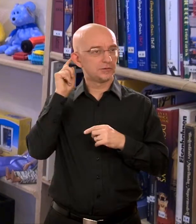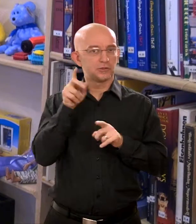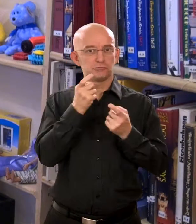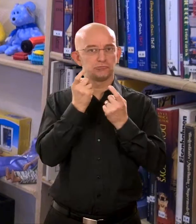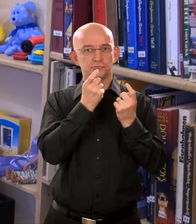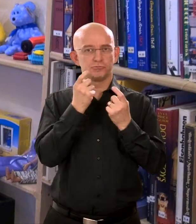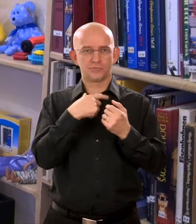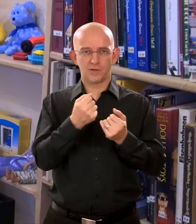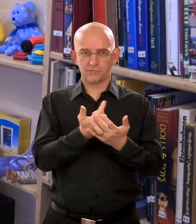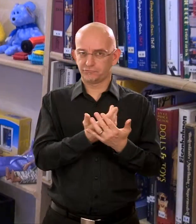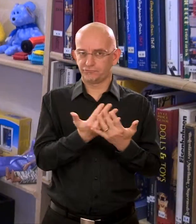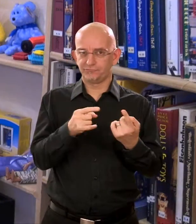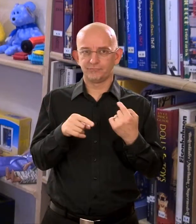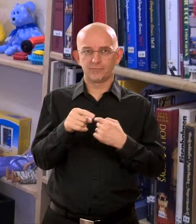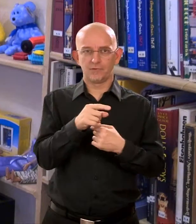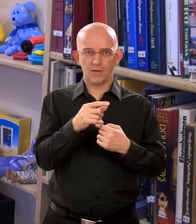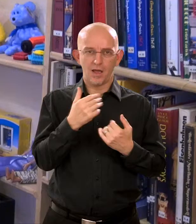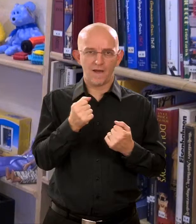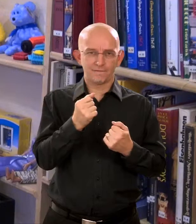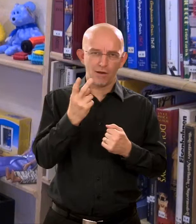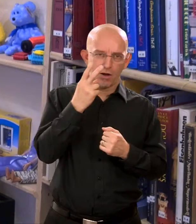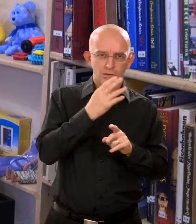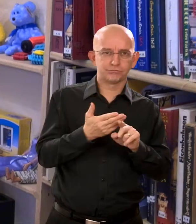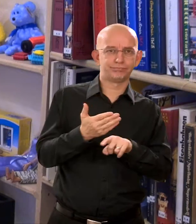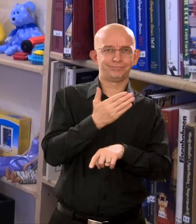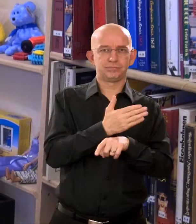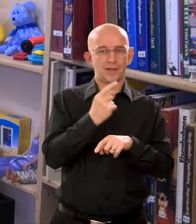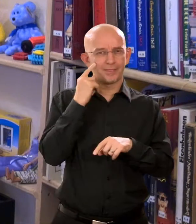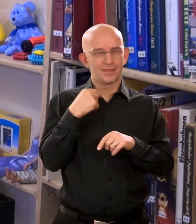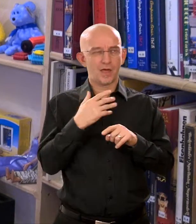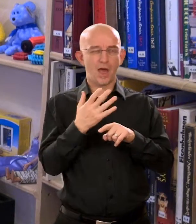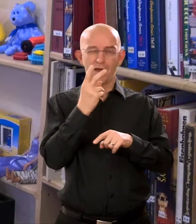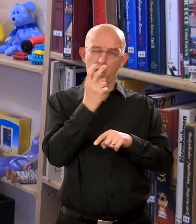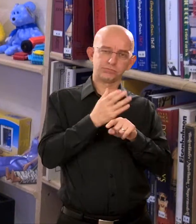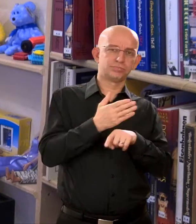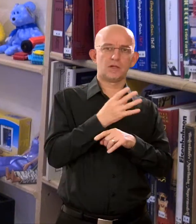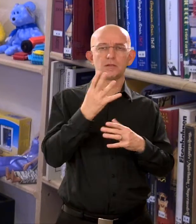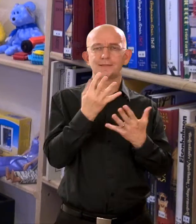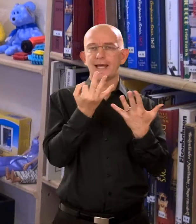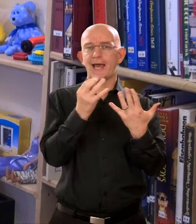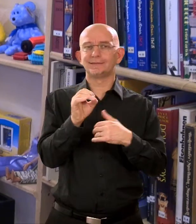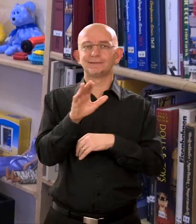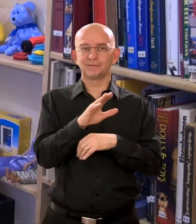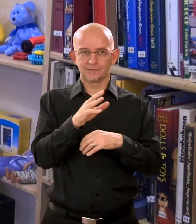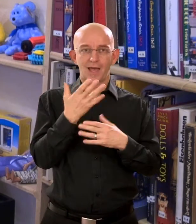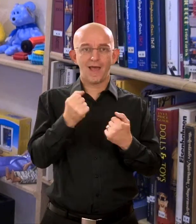collection of Action Man. I had some fairly old ones. I think the earliest one I had was from the